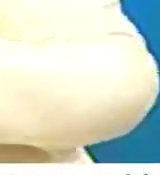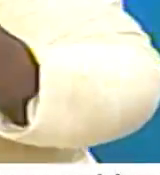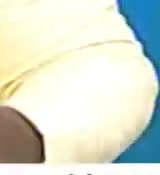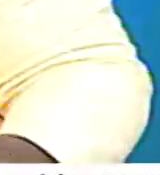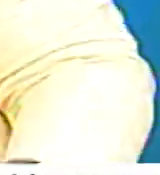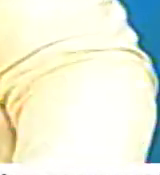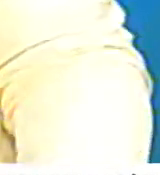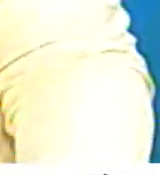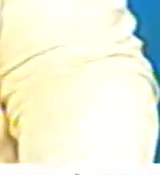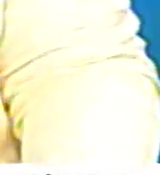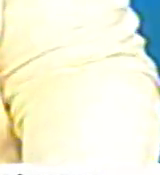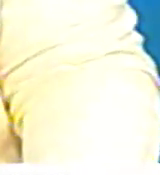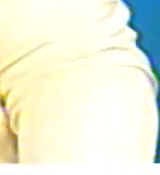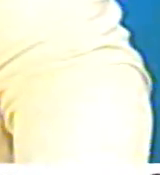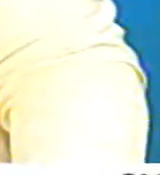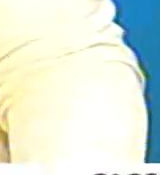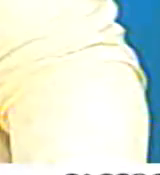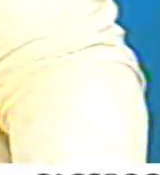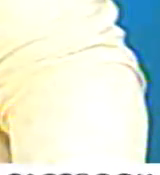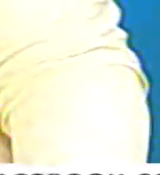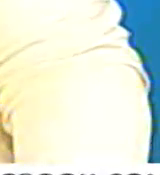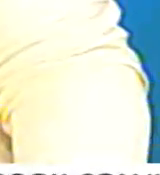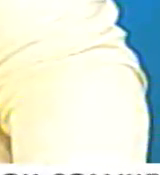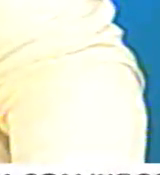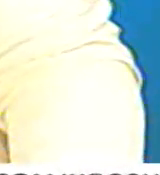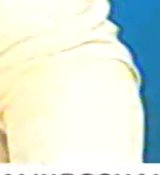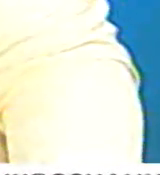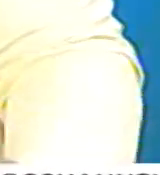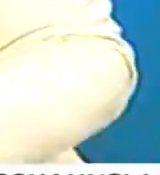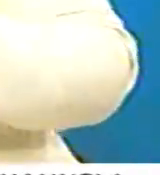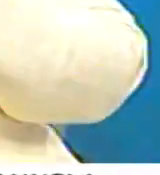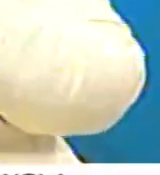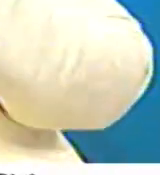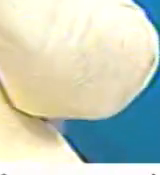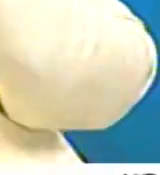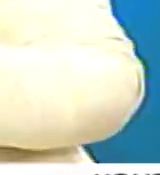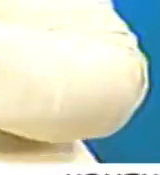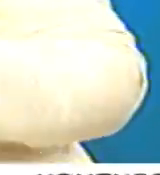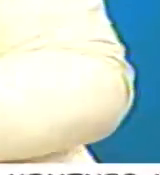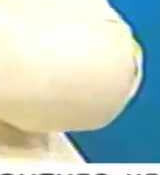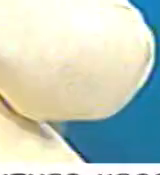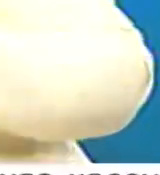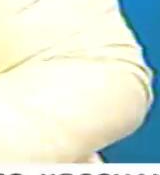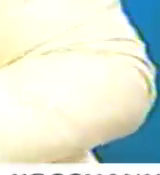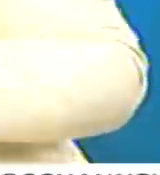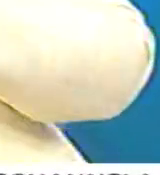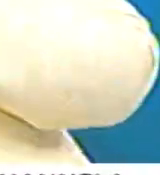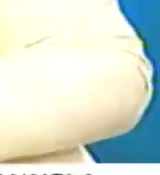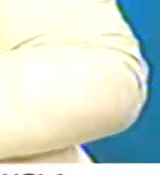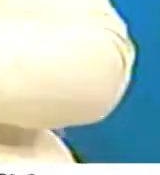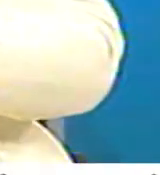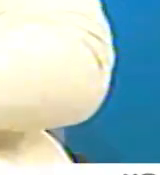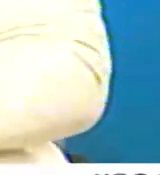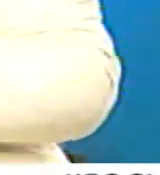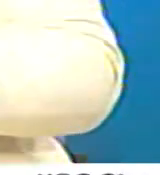are giving information, let that dissemination be felt by persons with disabilities. So let counties also employ